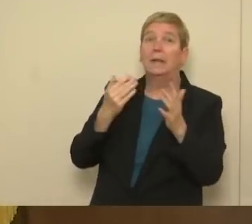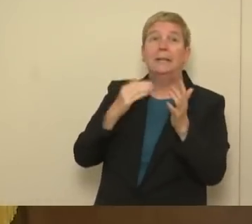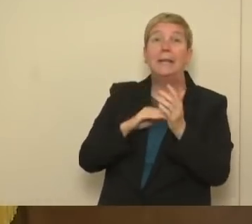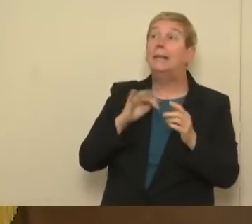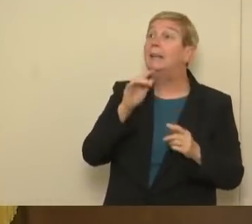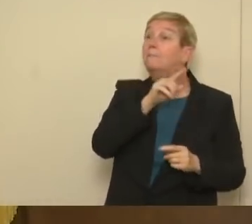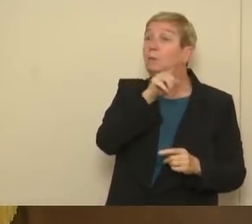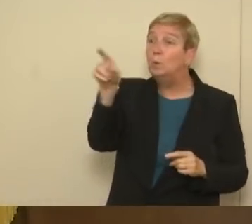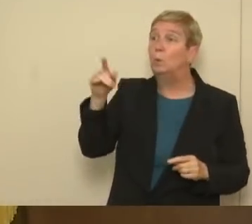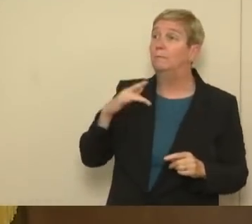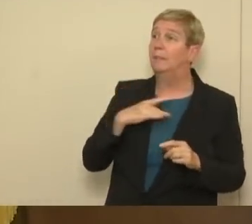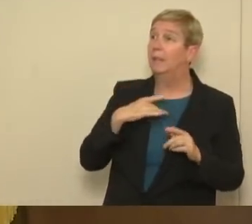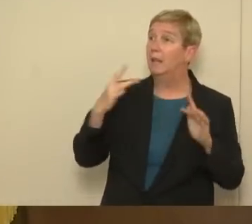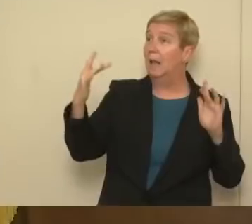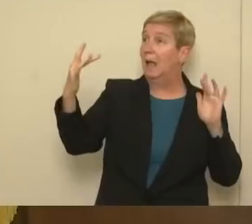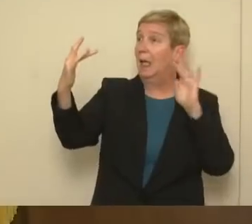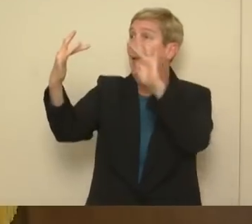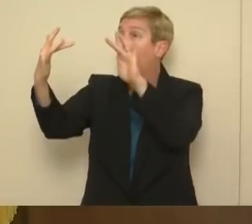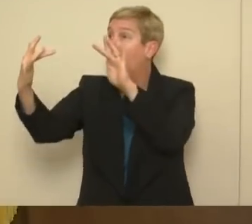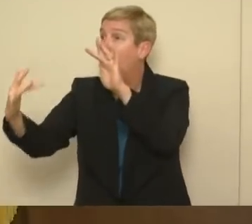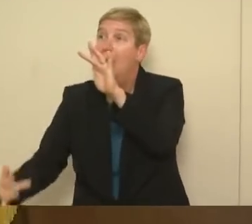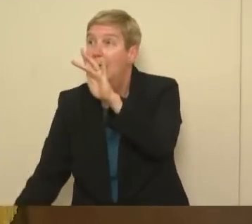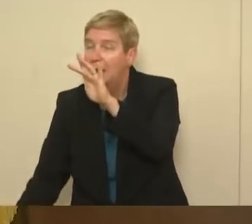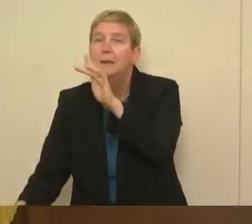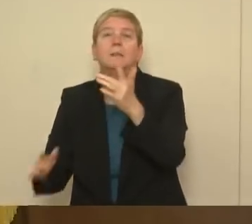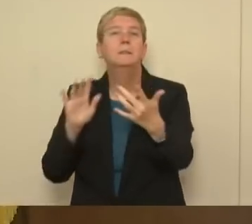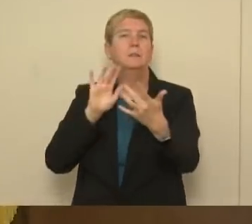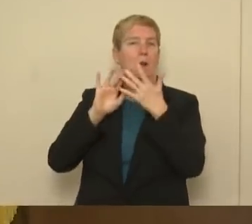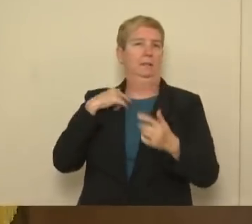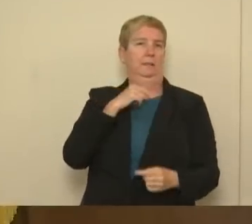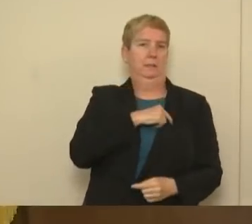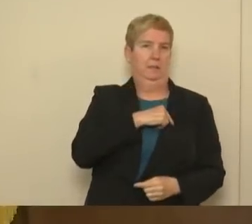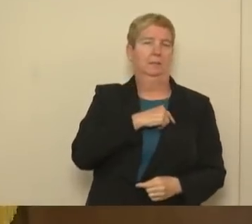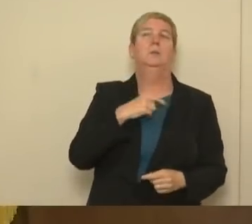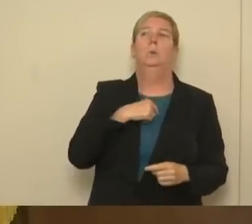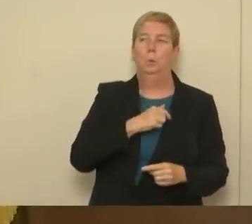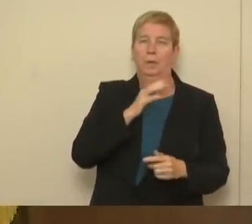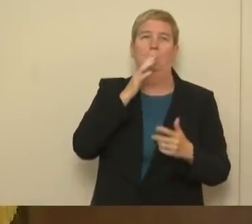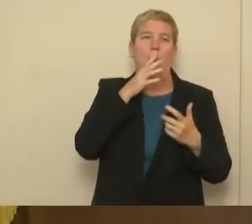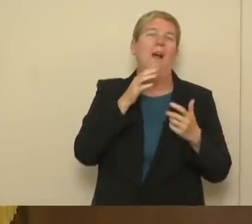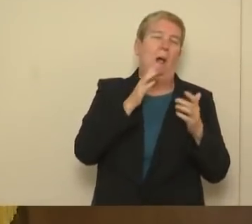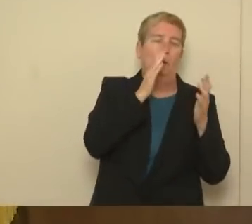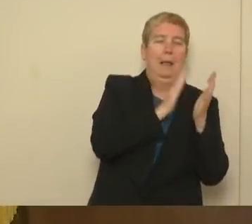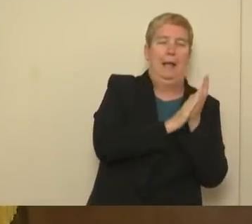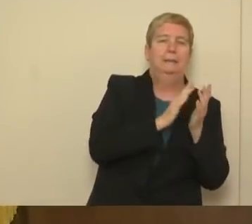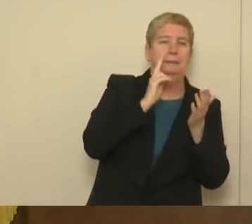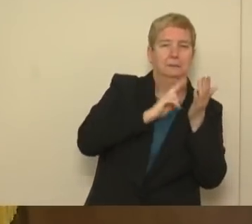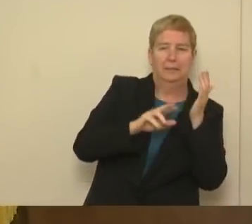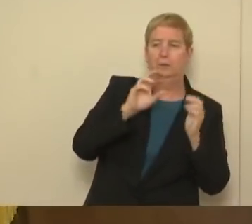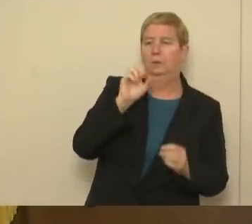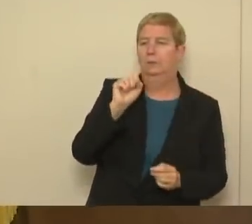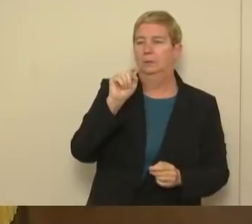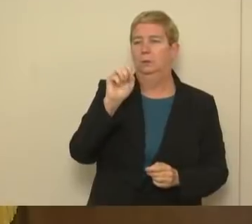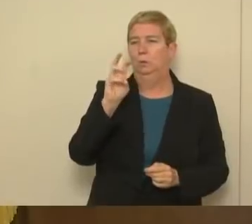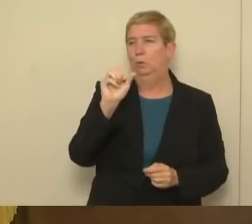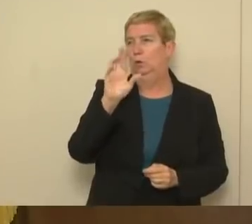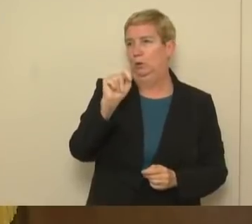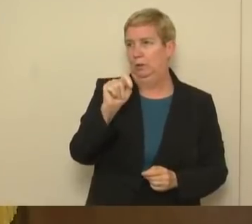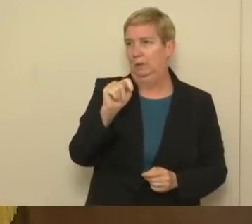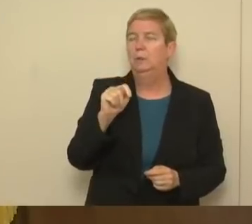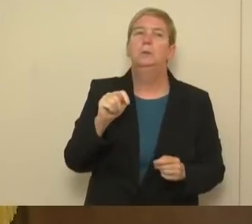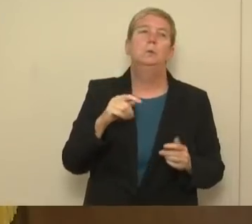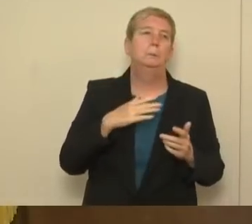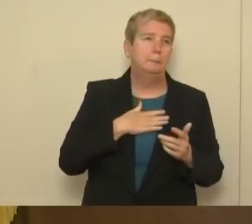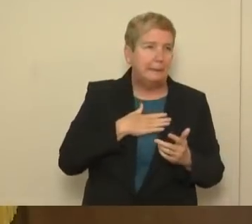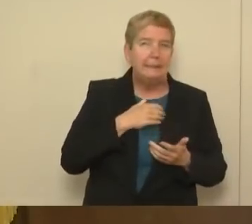get based on this question, Chris, I'll ask Secretary Stewart to really do more to encourage. We're asking for plans by every